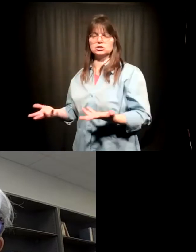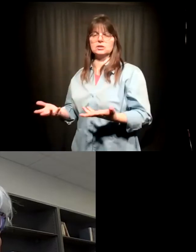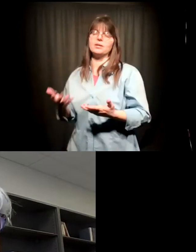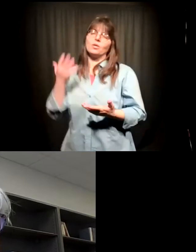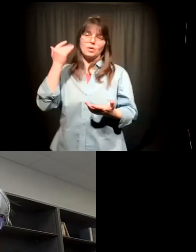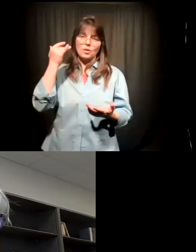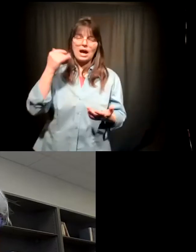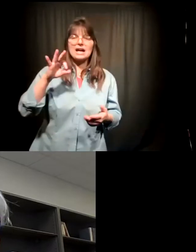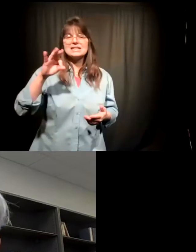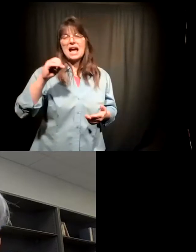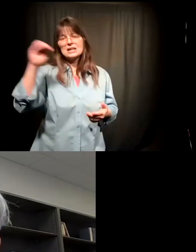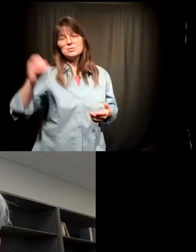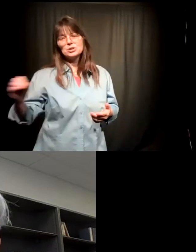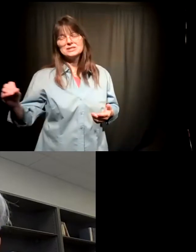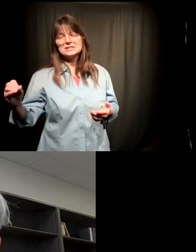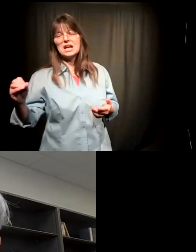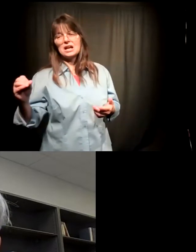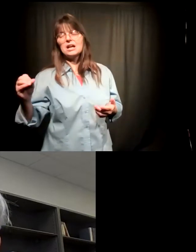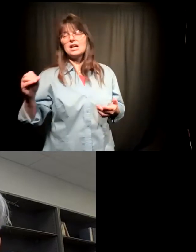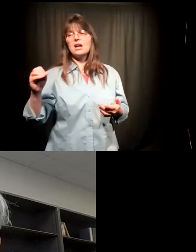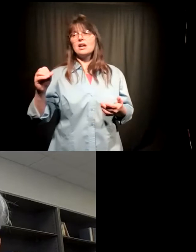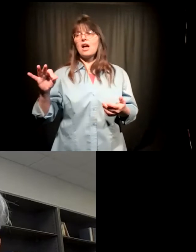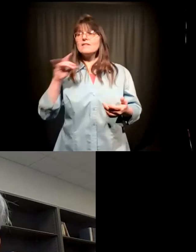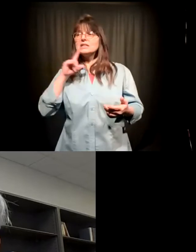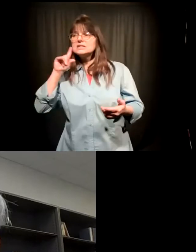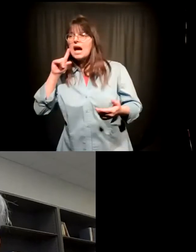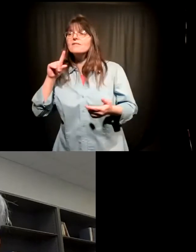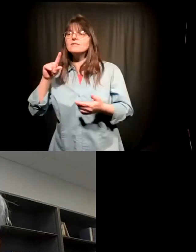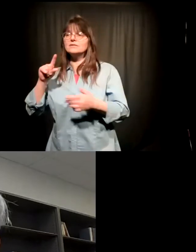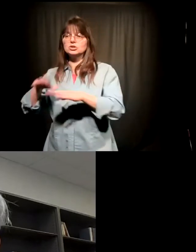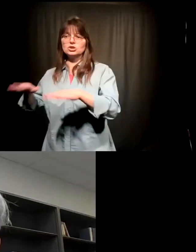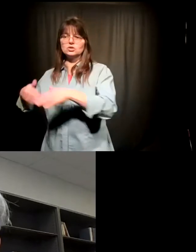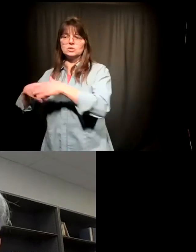parents. And so the cultural,